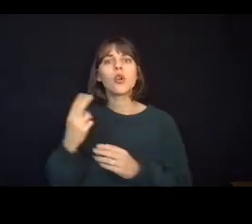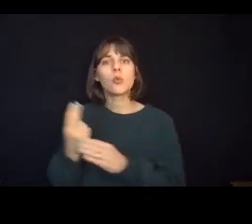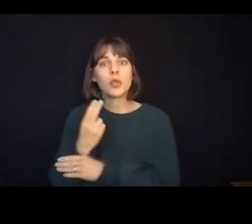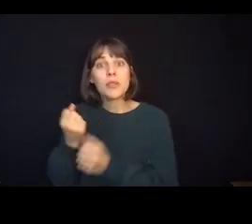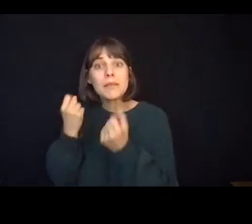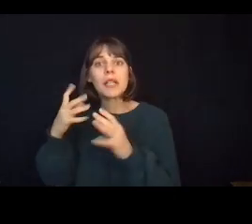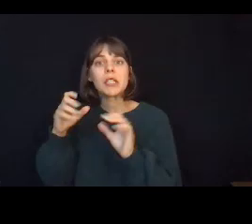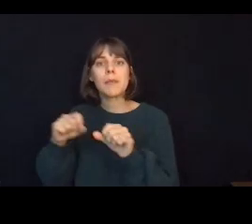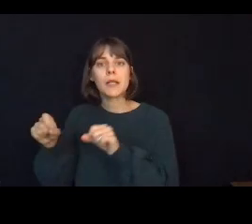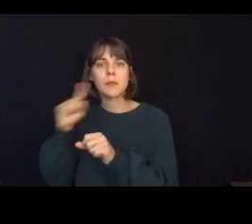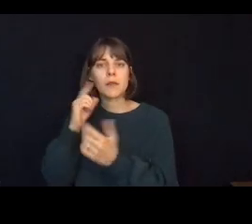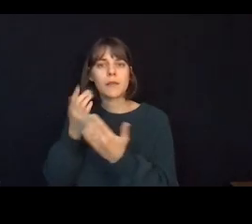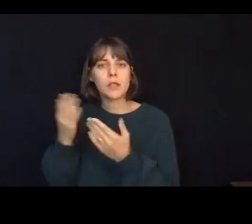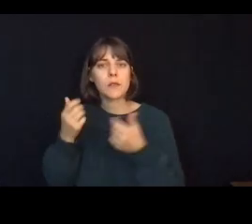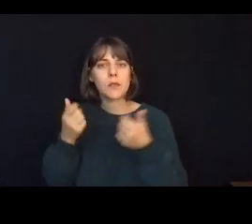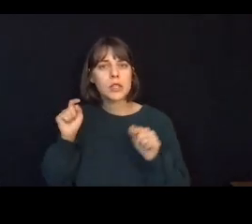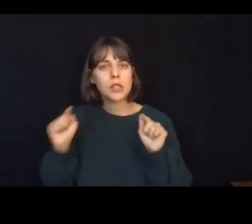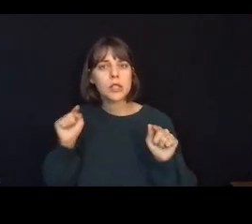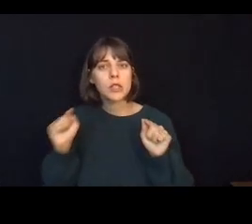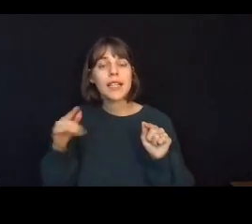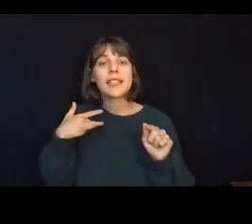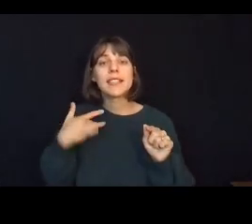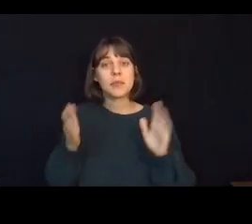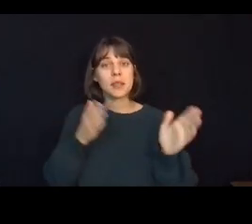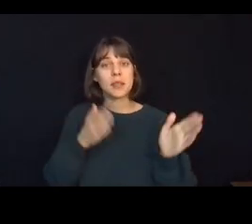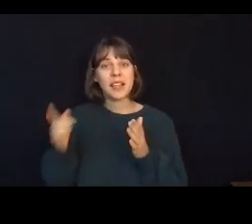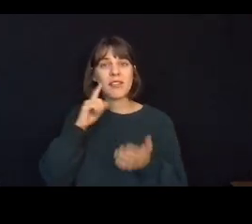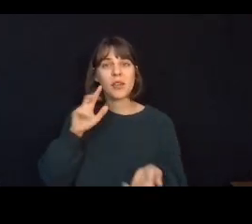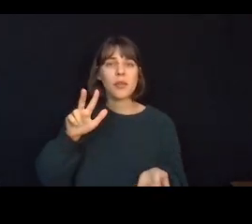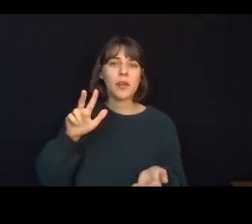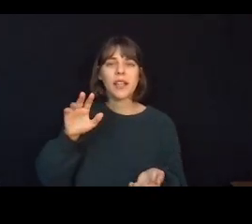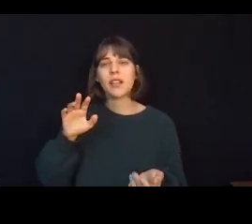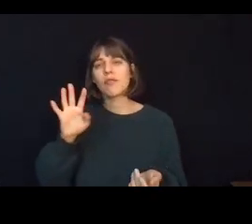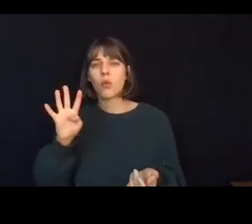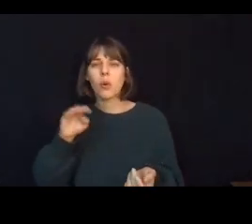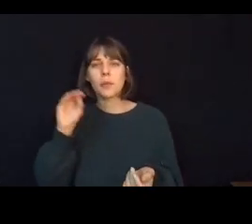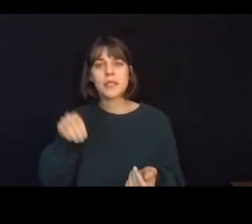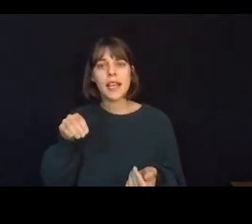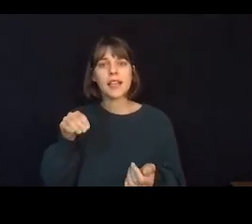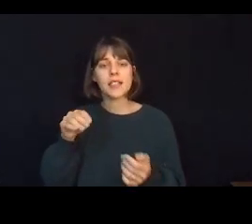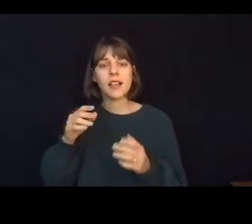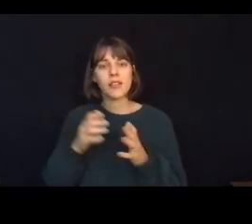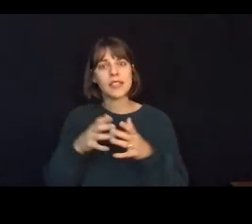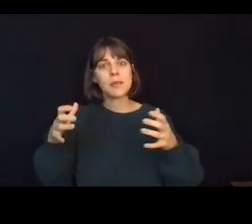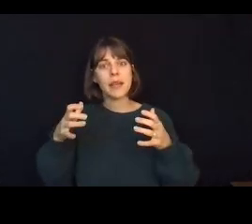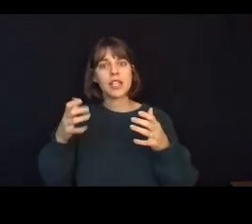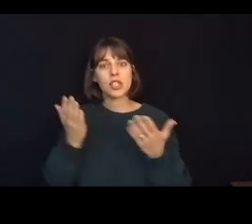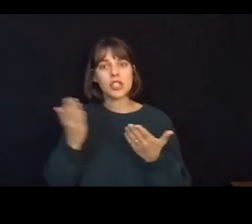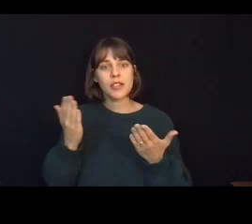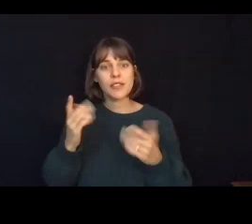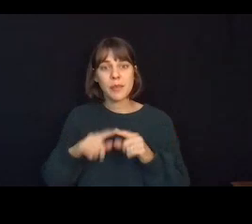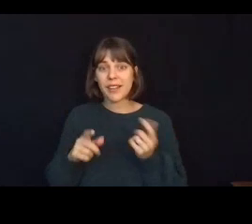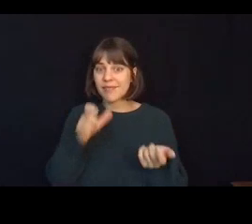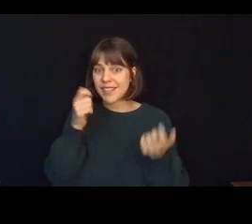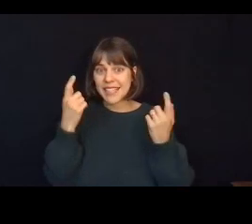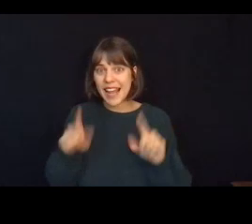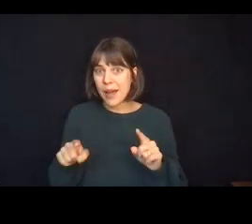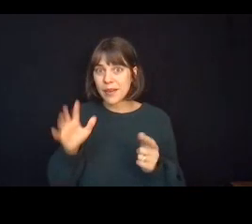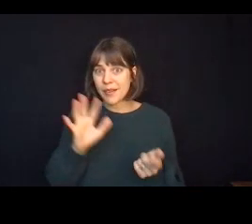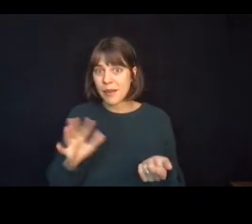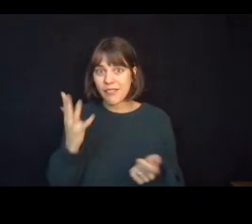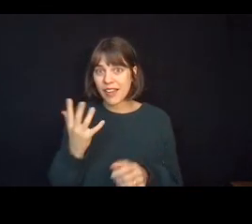service? We usually plan for about a 3 to 4% expansion in service. We haven't had a usual year for 5 years now. So, I mean, what does that mean?